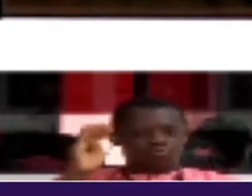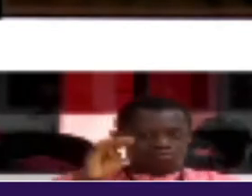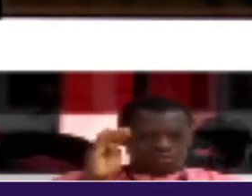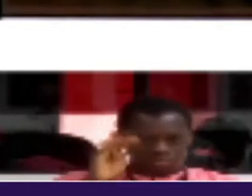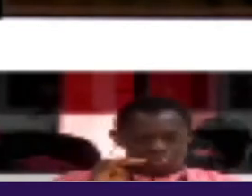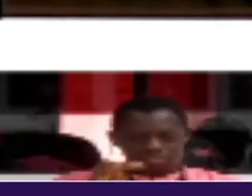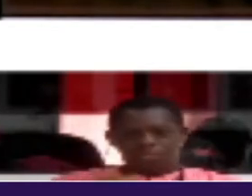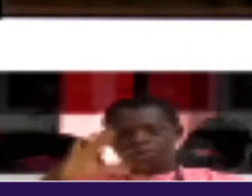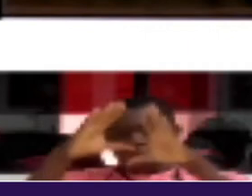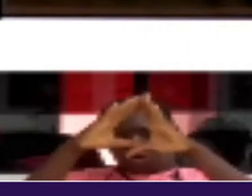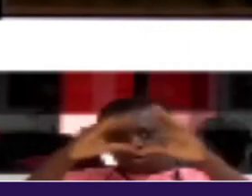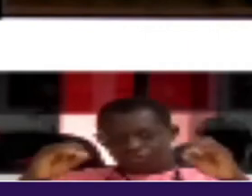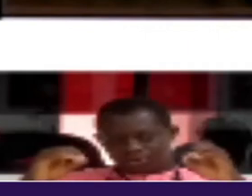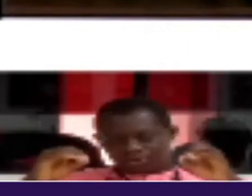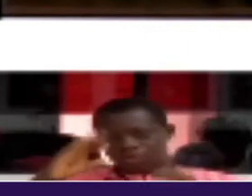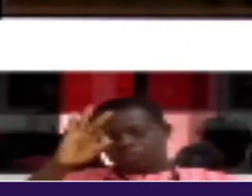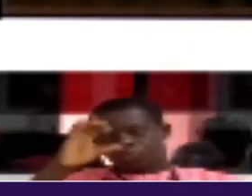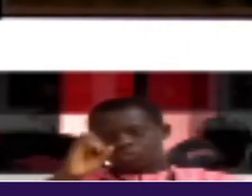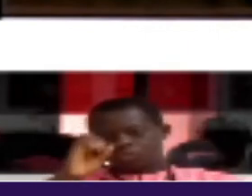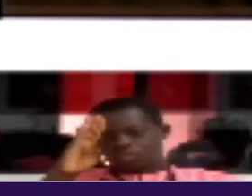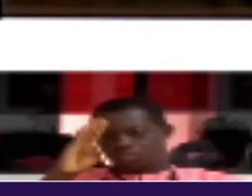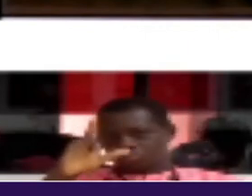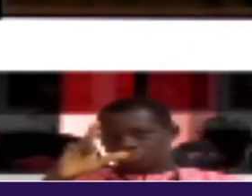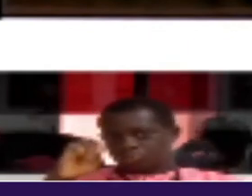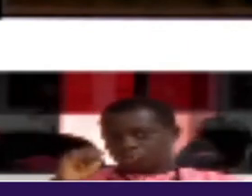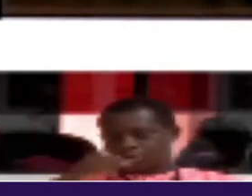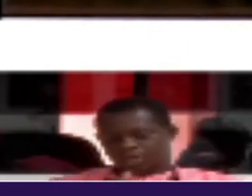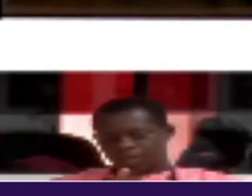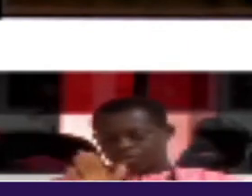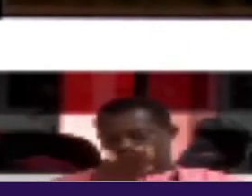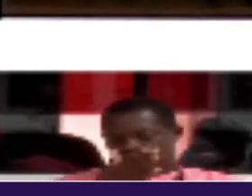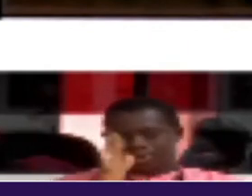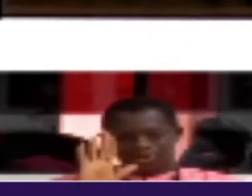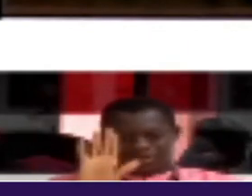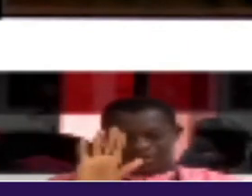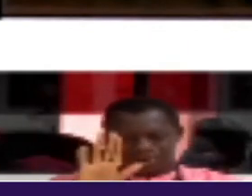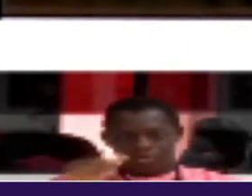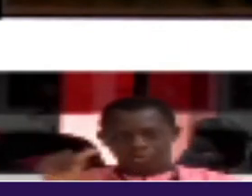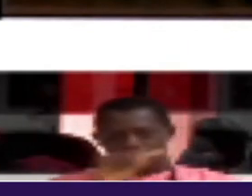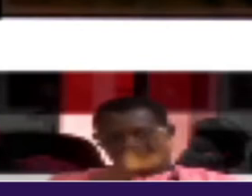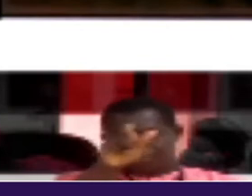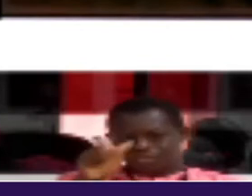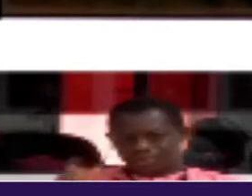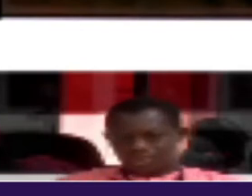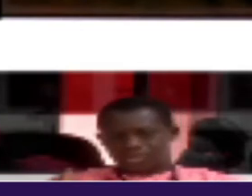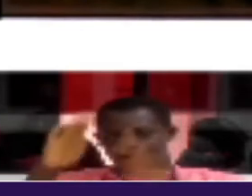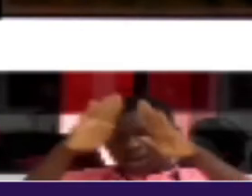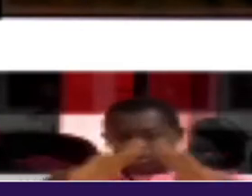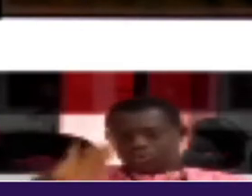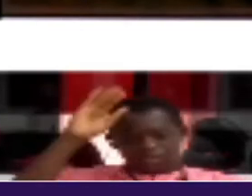office, where I went. So later, some personnel of the state